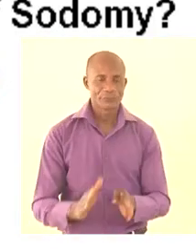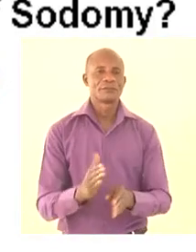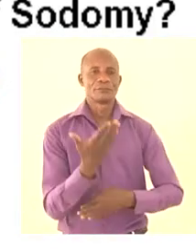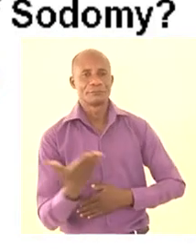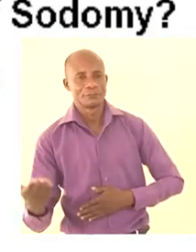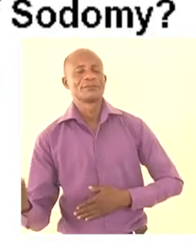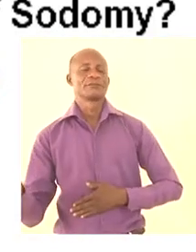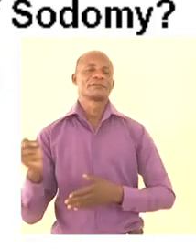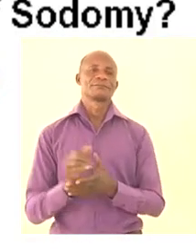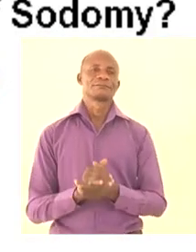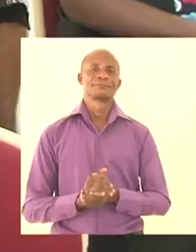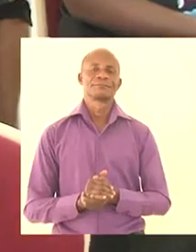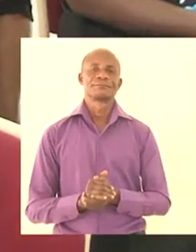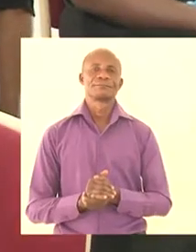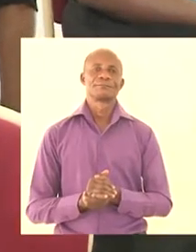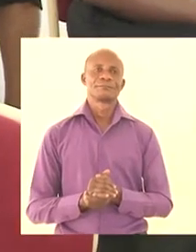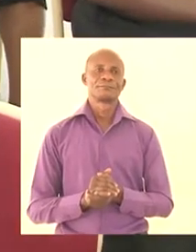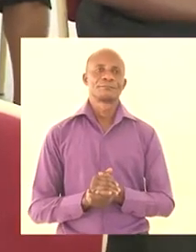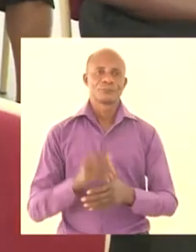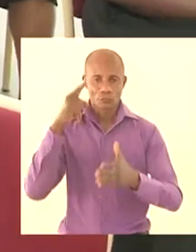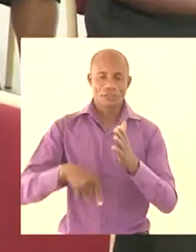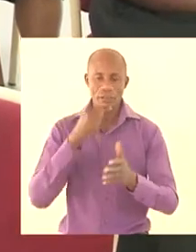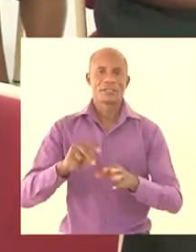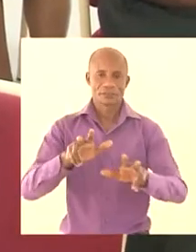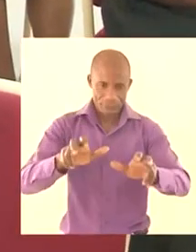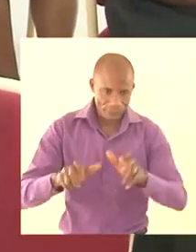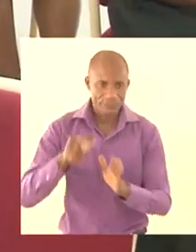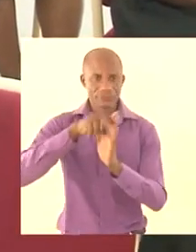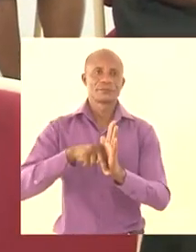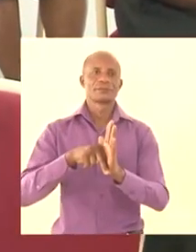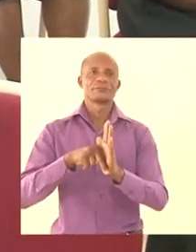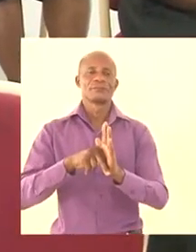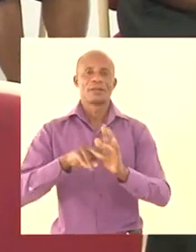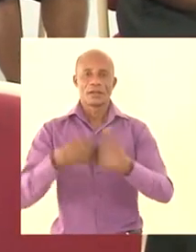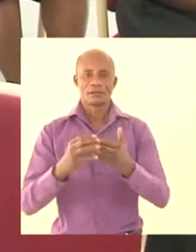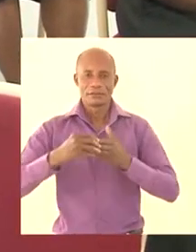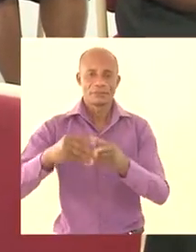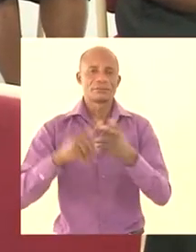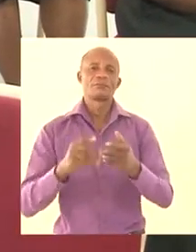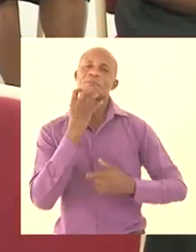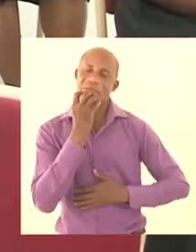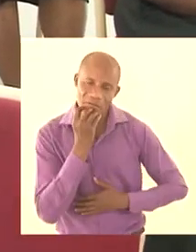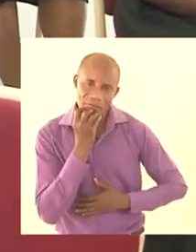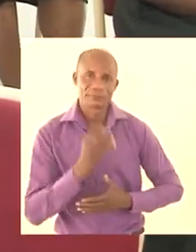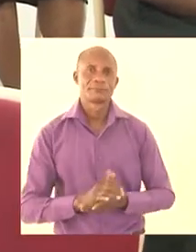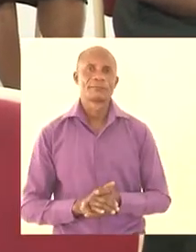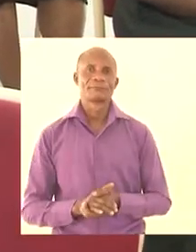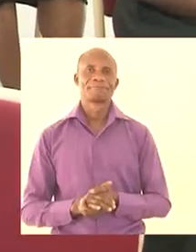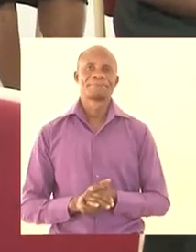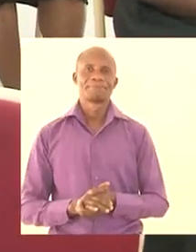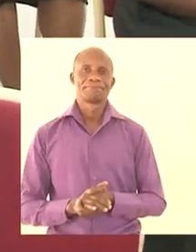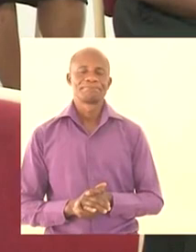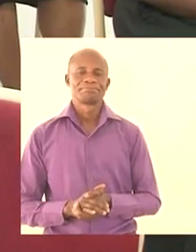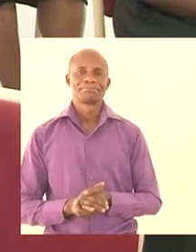20, verse 17. What is covetousness? How is it linked to greed and avarice?